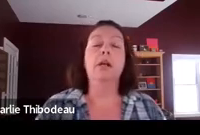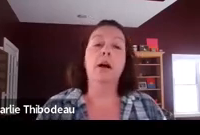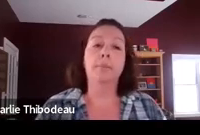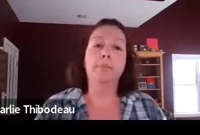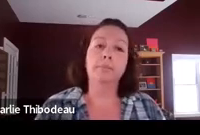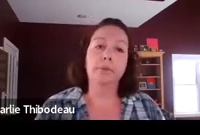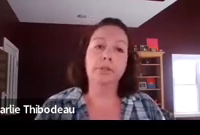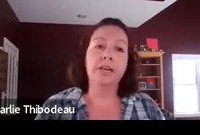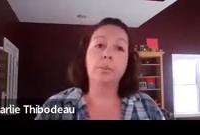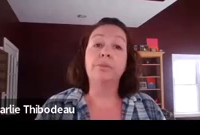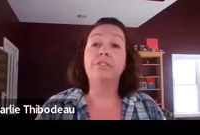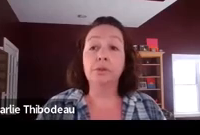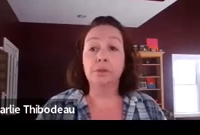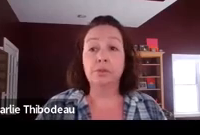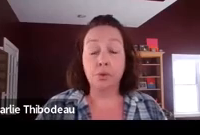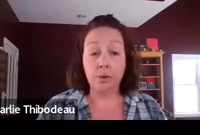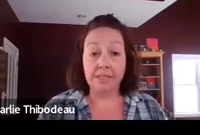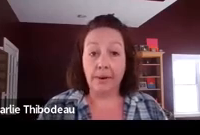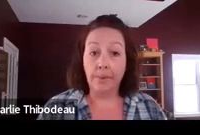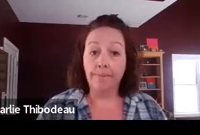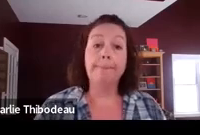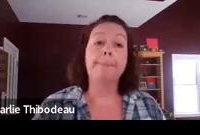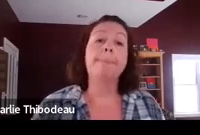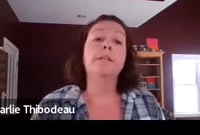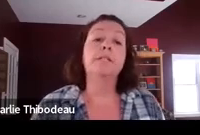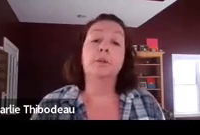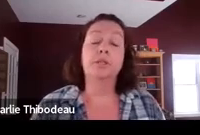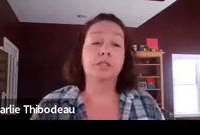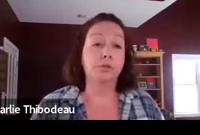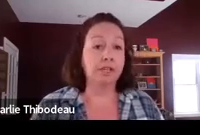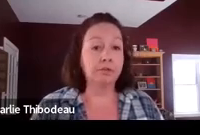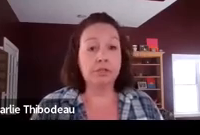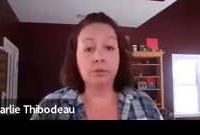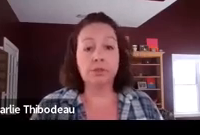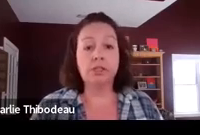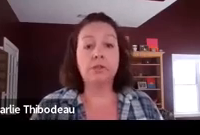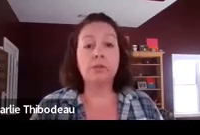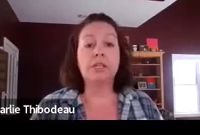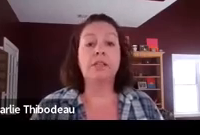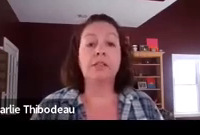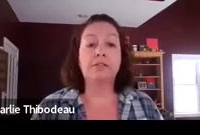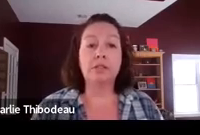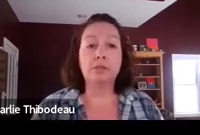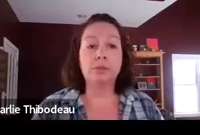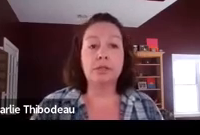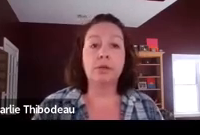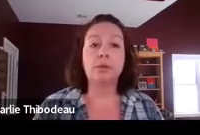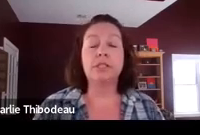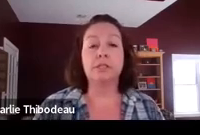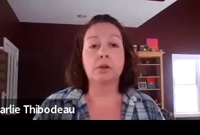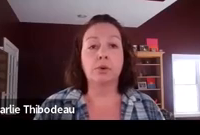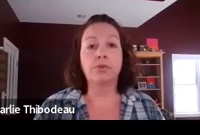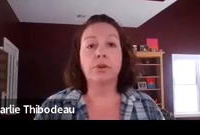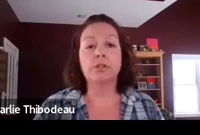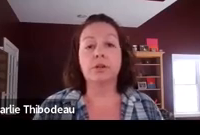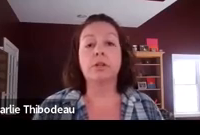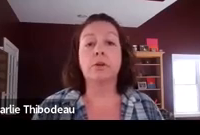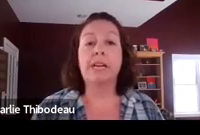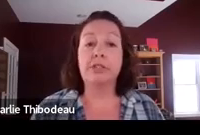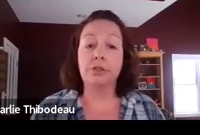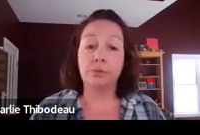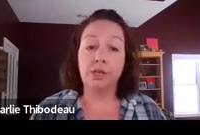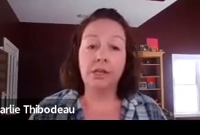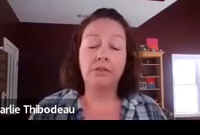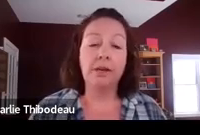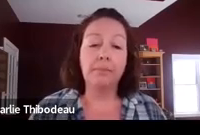examples to help you fill those forms out. So it's a great resource to use, and the advanced written notice is gone over starting